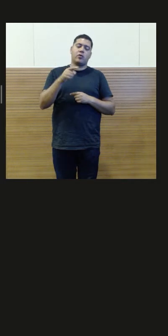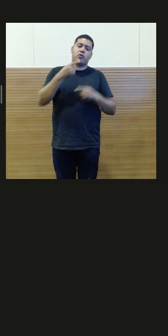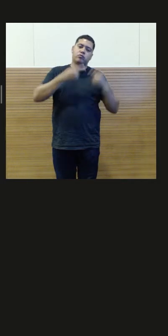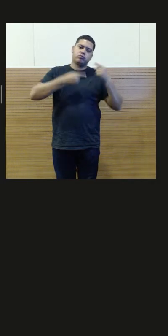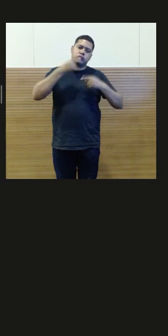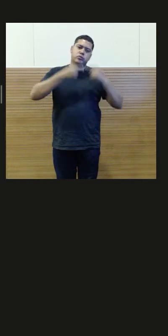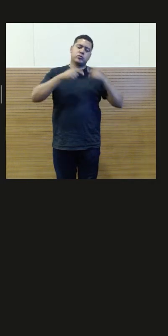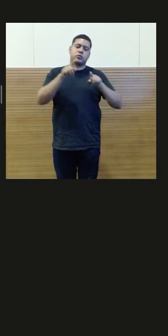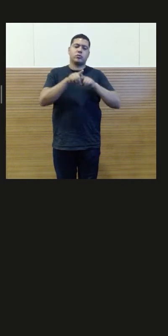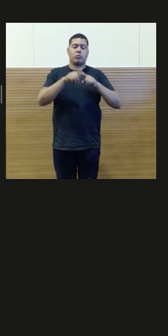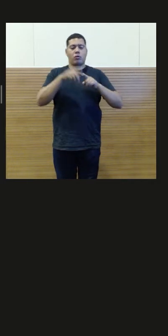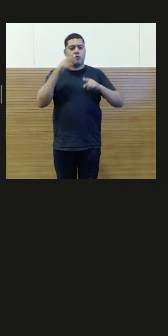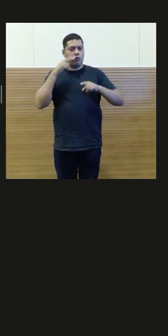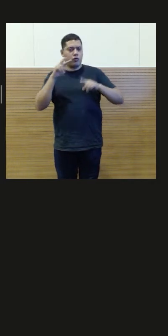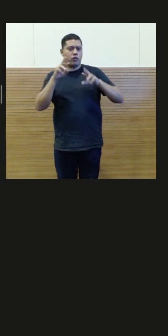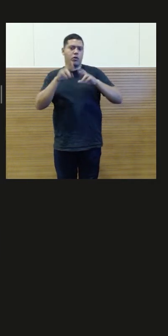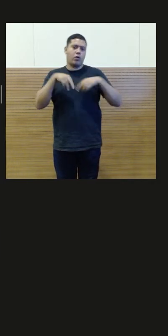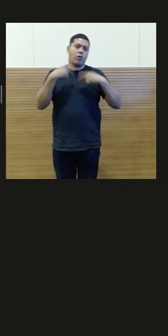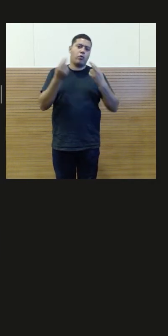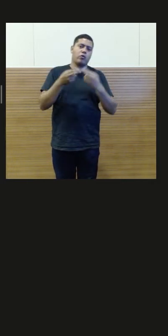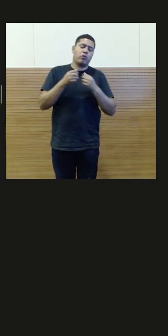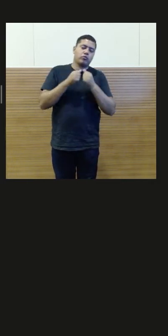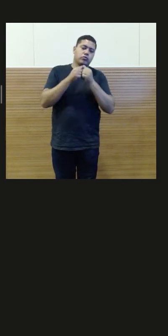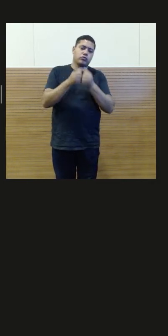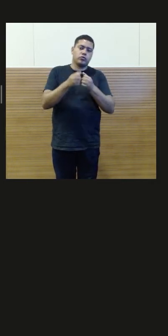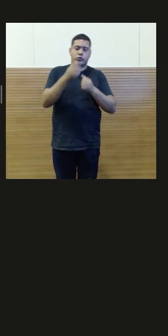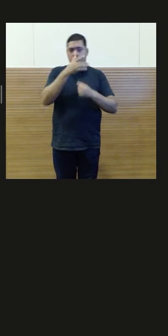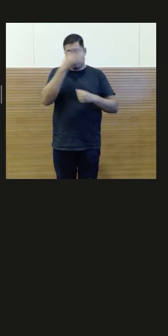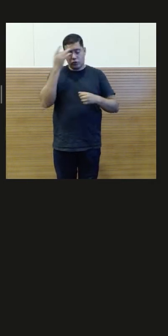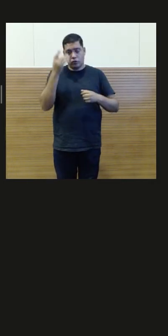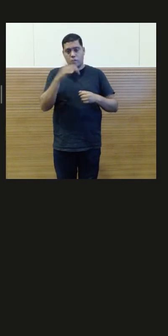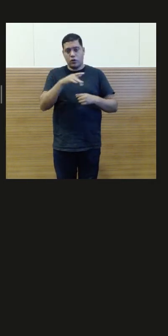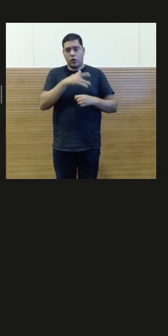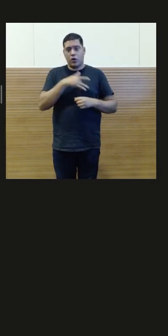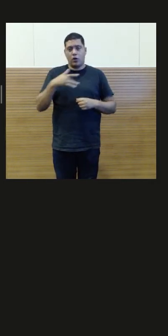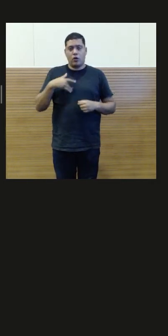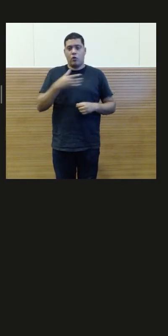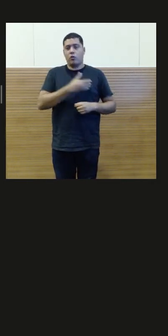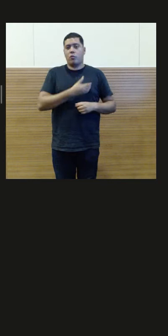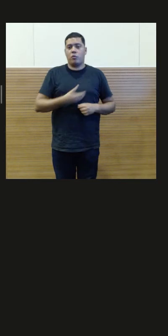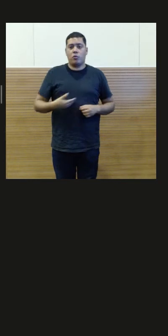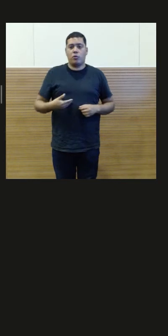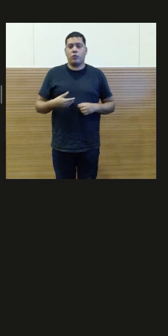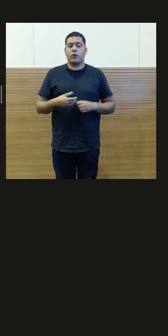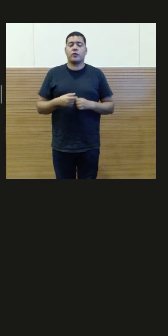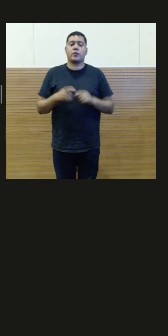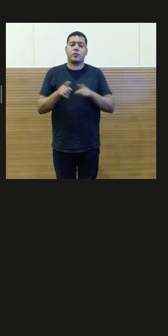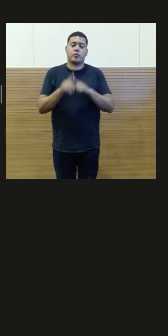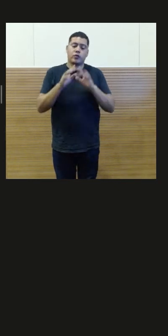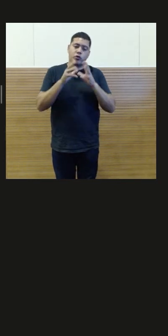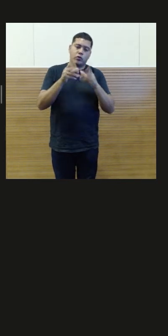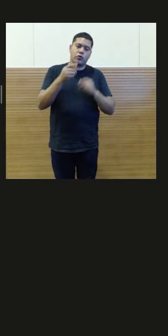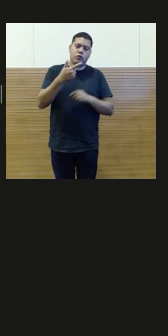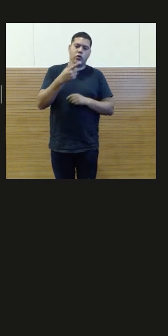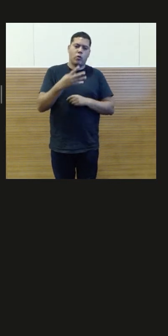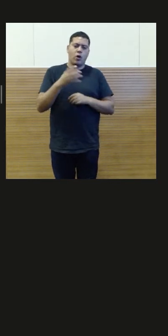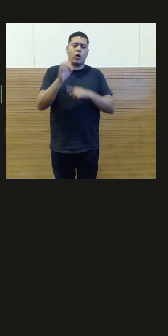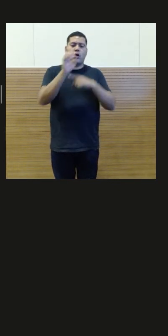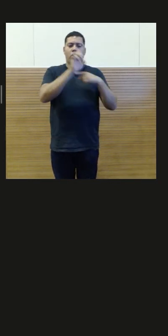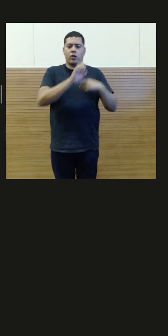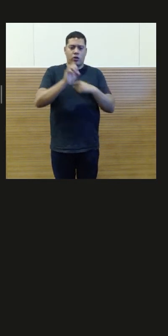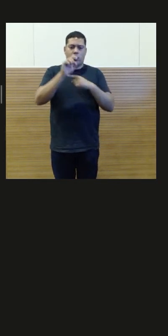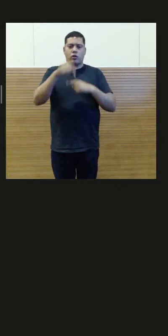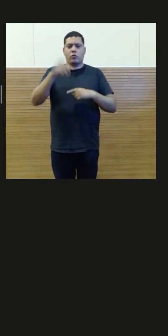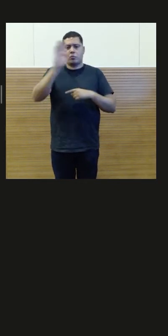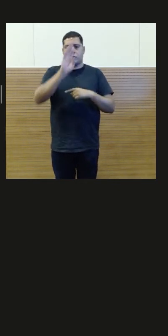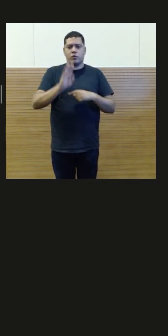professionals from all 24 Brazilian states. You saw some of them in the photograph that Carlos presented